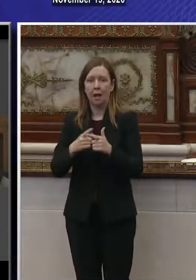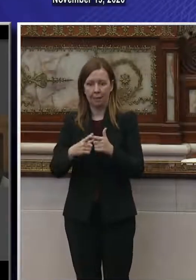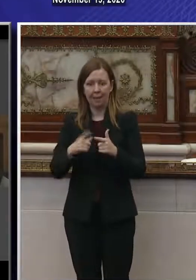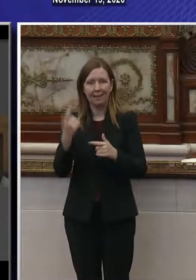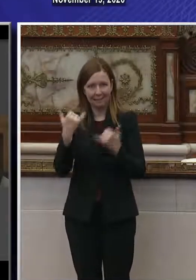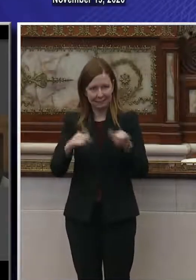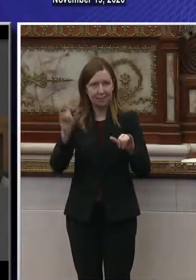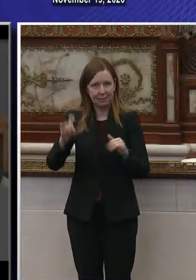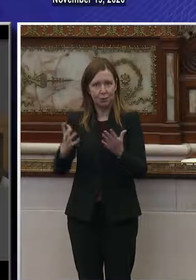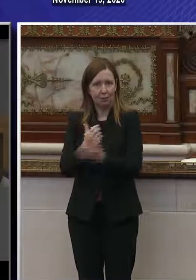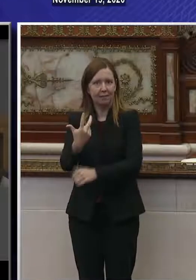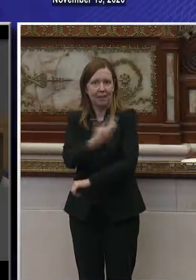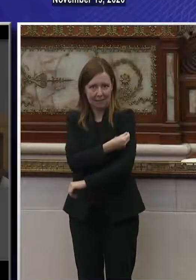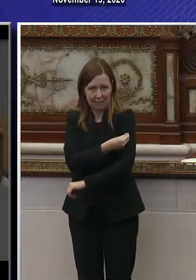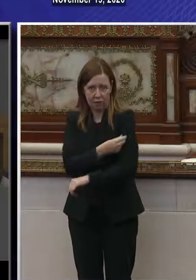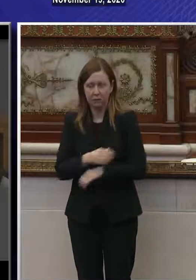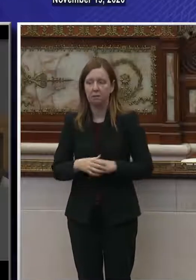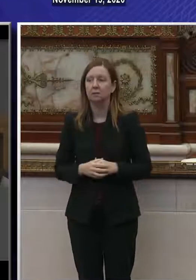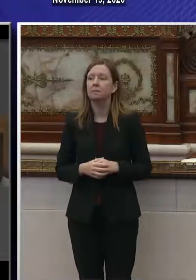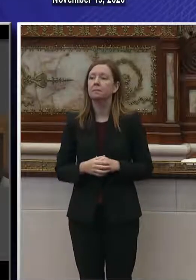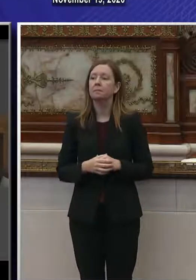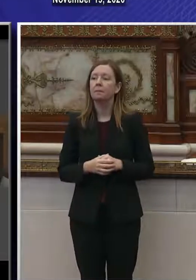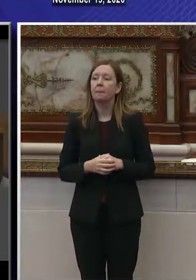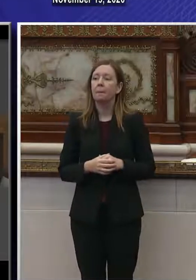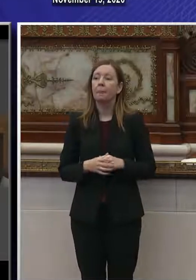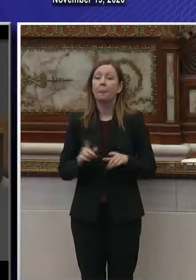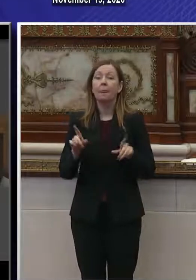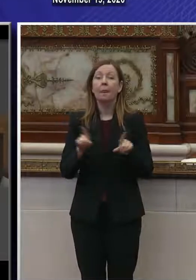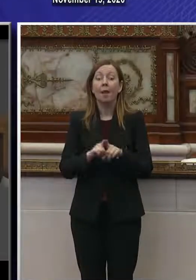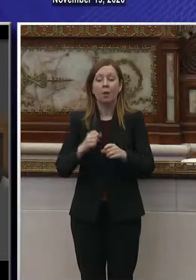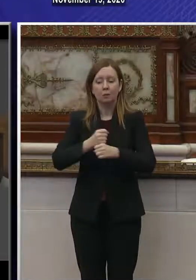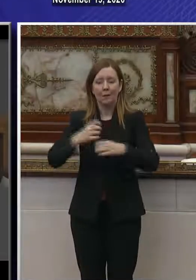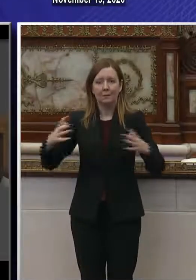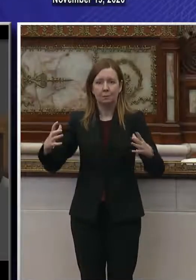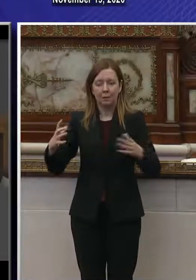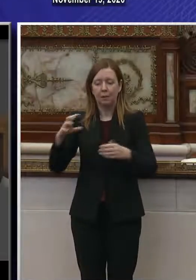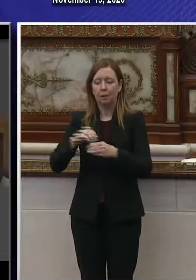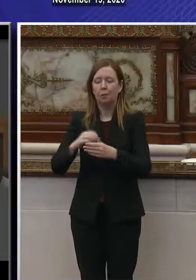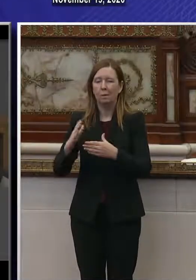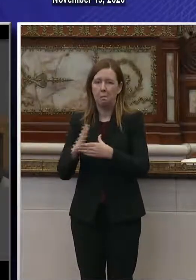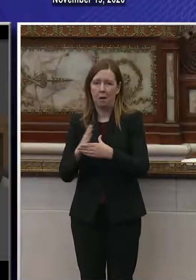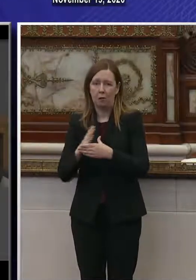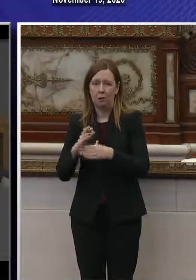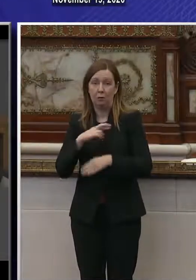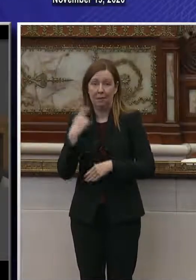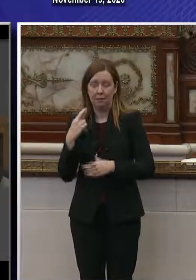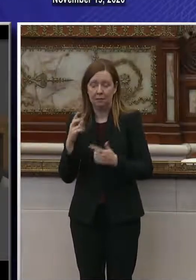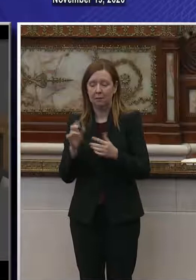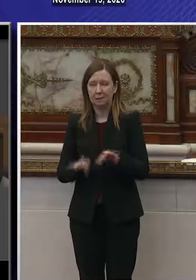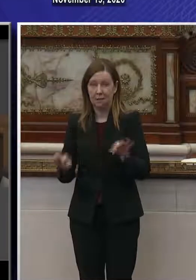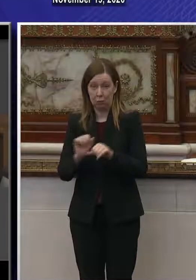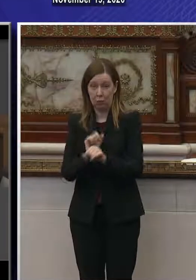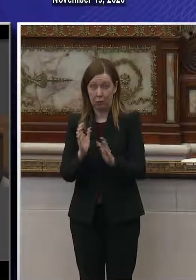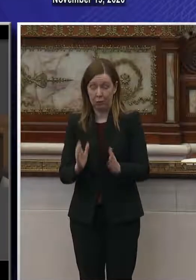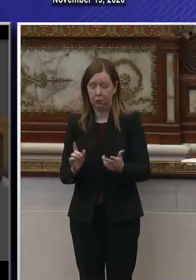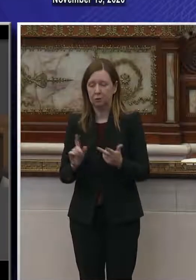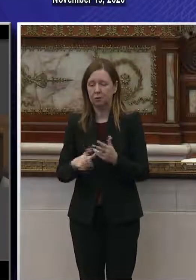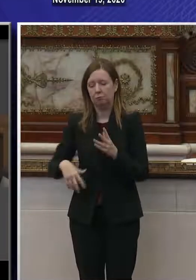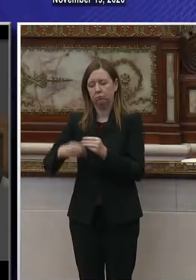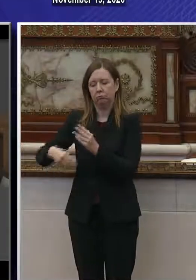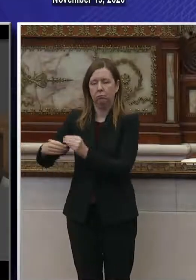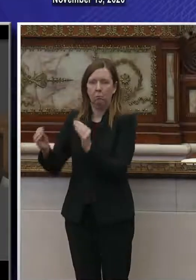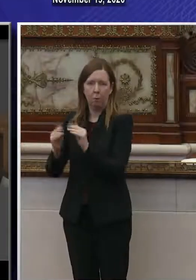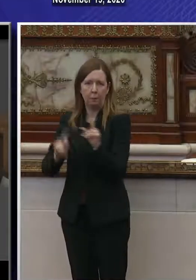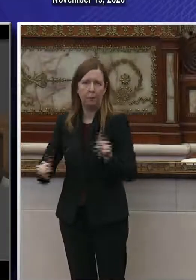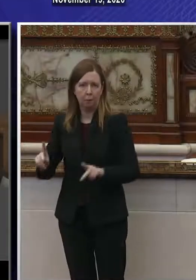still needed to be vaccinated, as well as it will expand to include moderate risk essential workers and additional